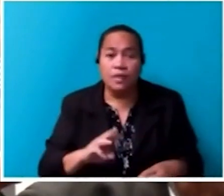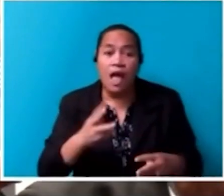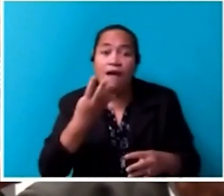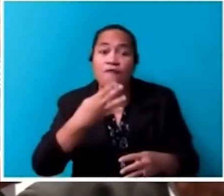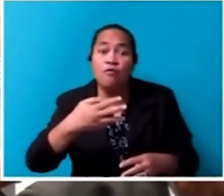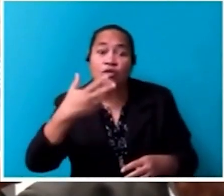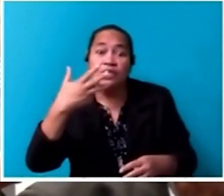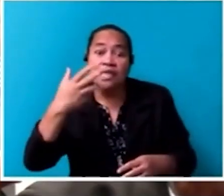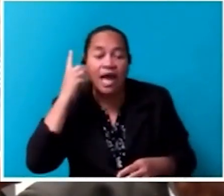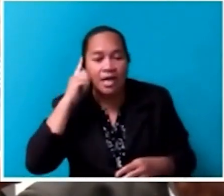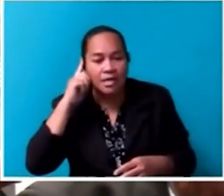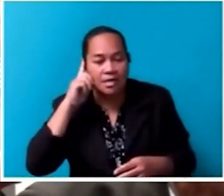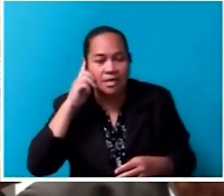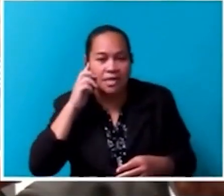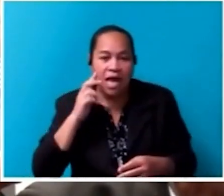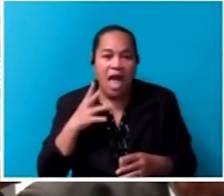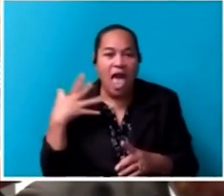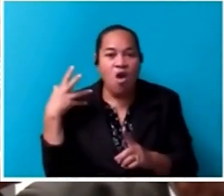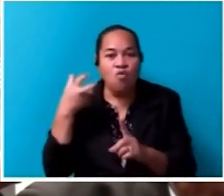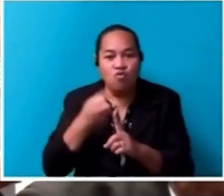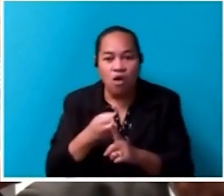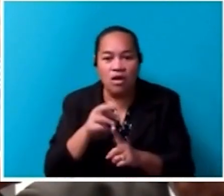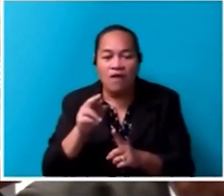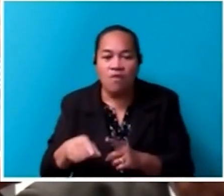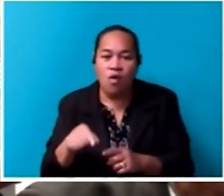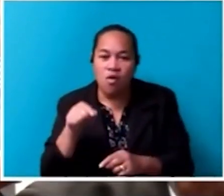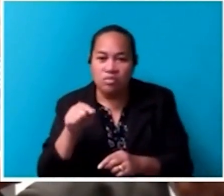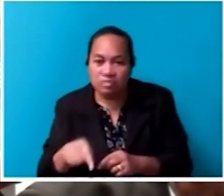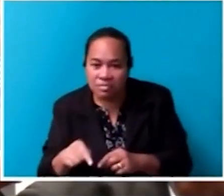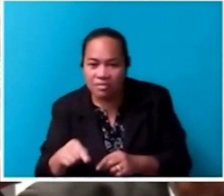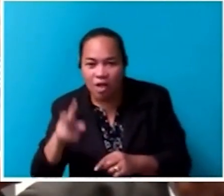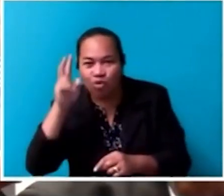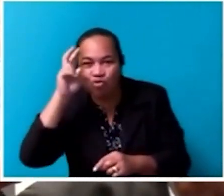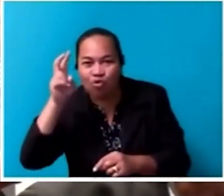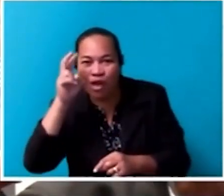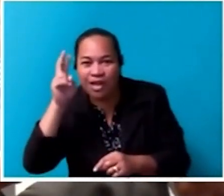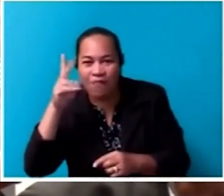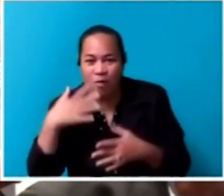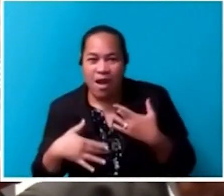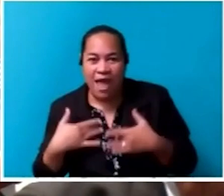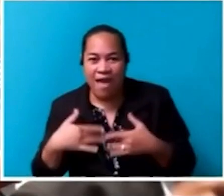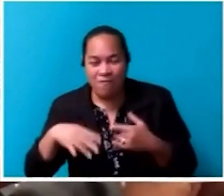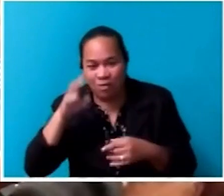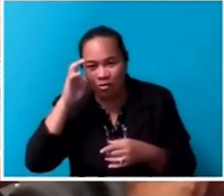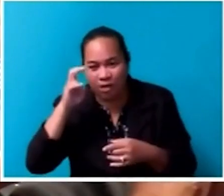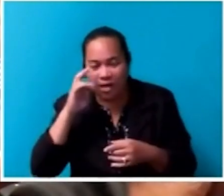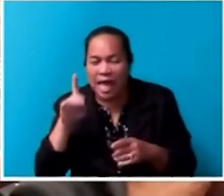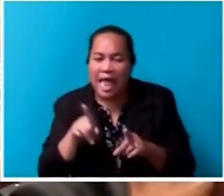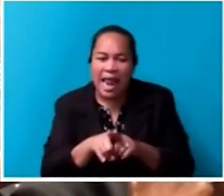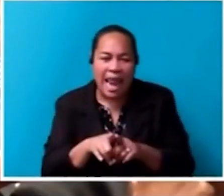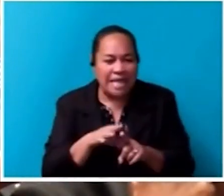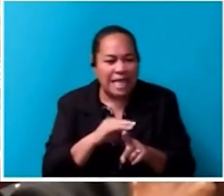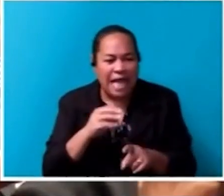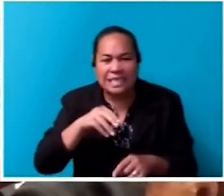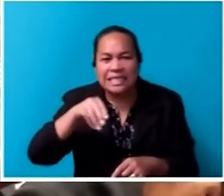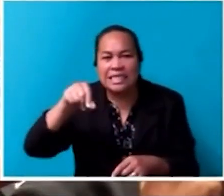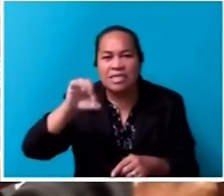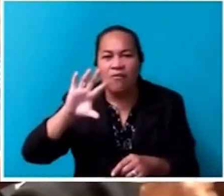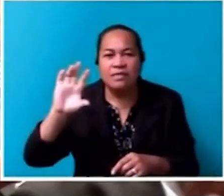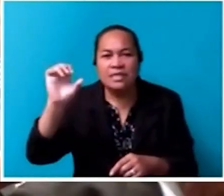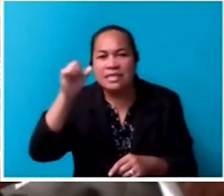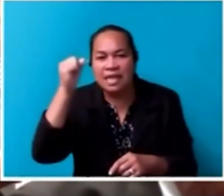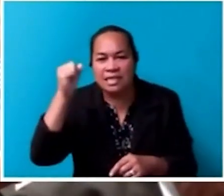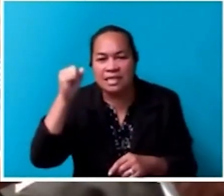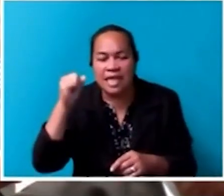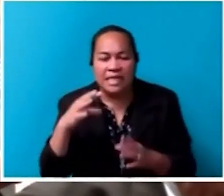youths enrolled in the ministry's Skills for Life training. The training included Seeds of Success,